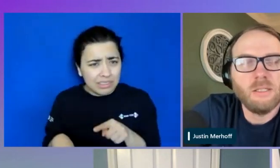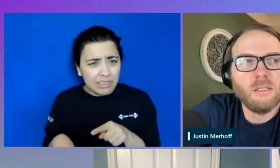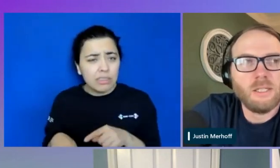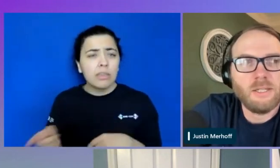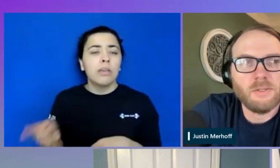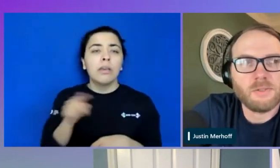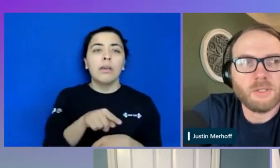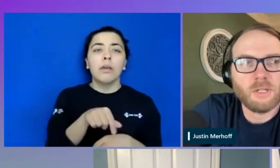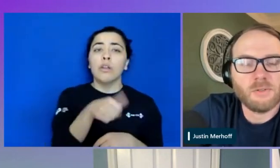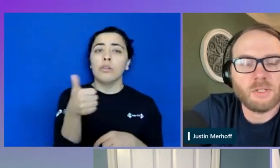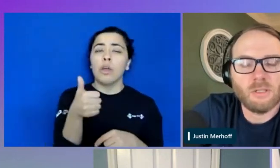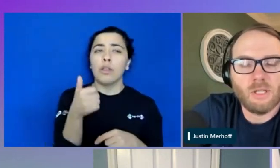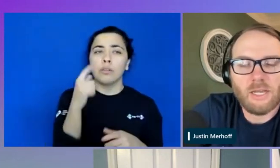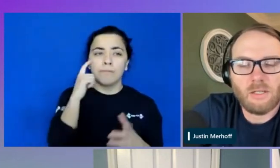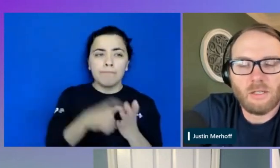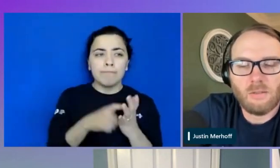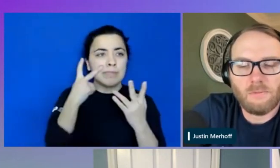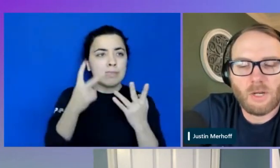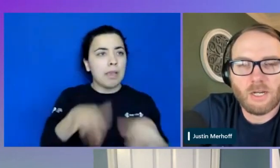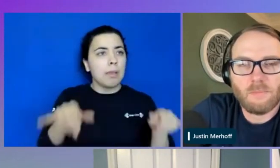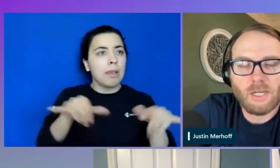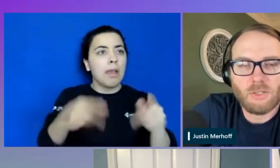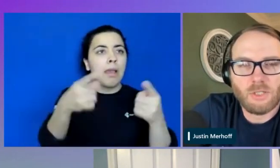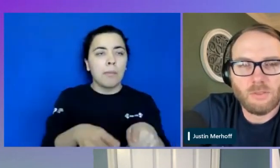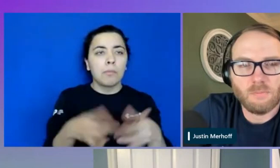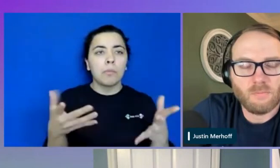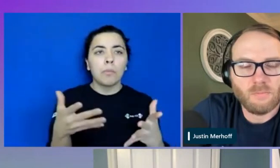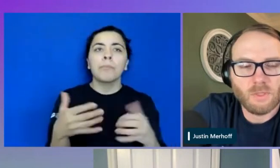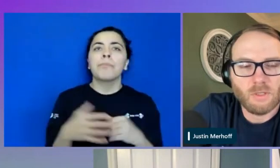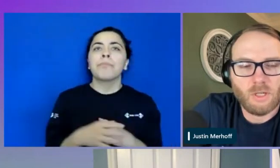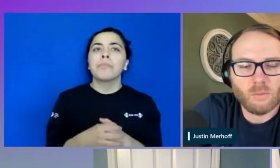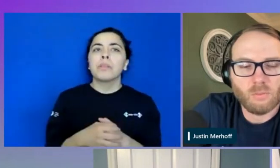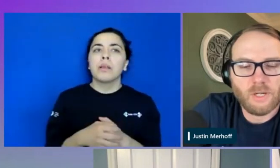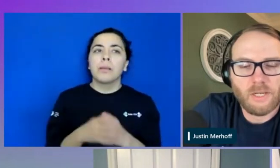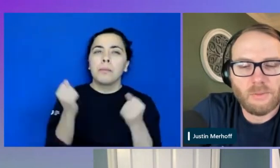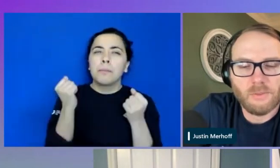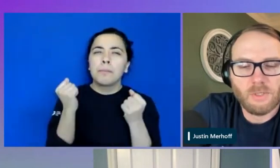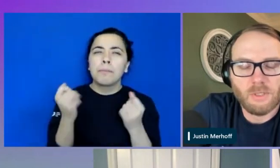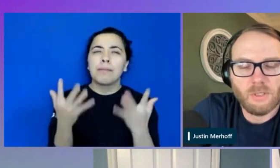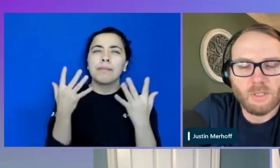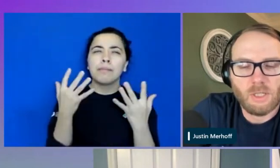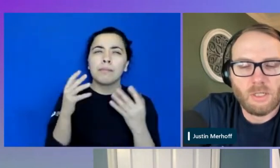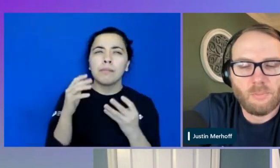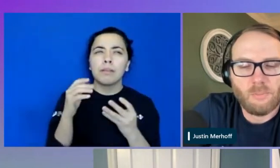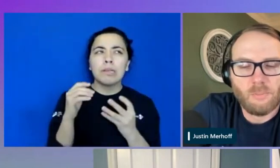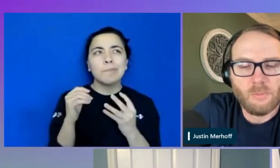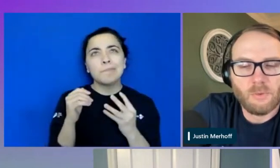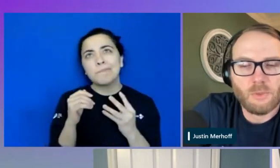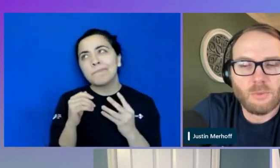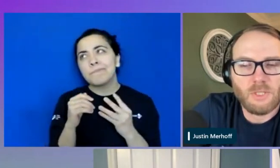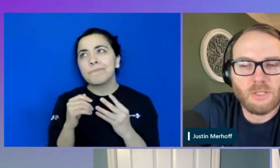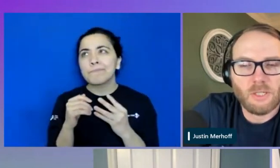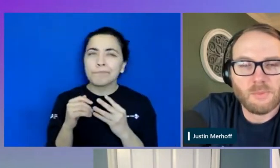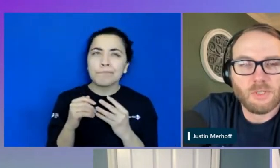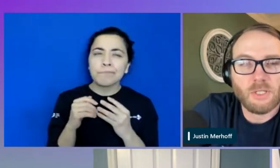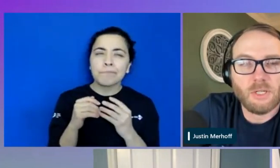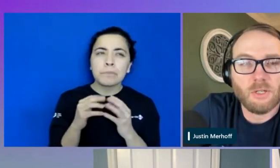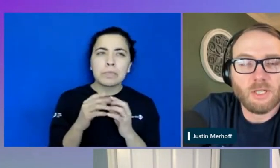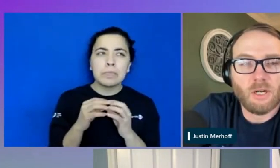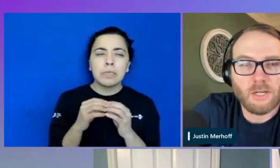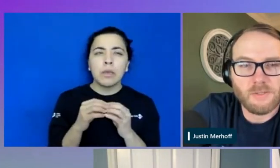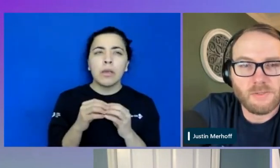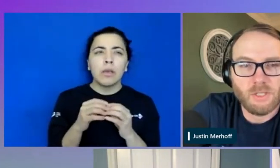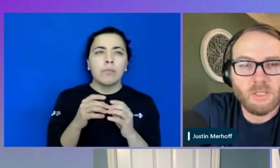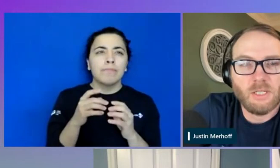amazing, is there's a lot of automation around doing